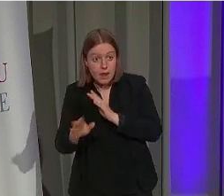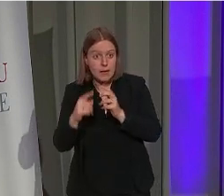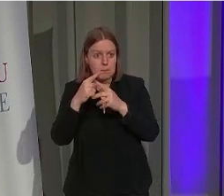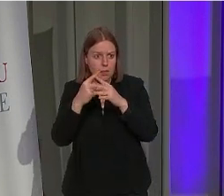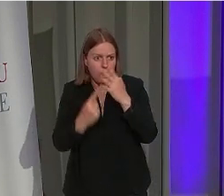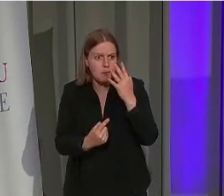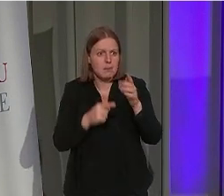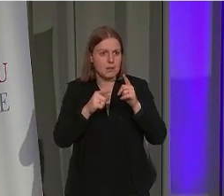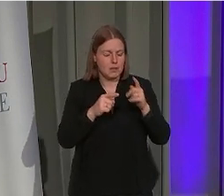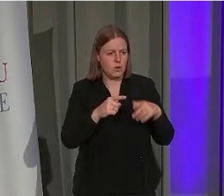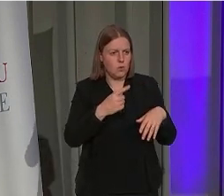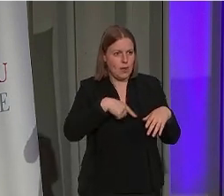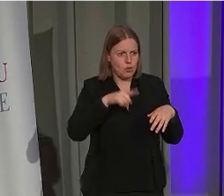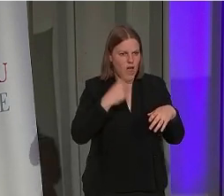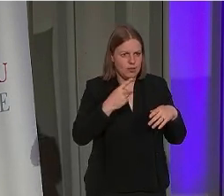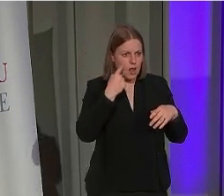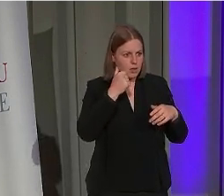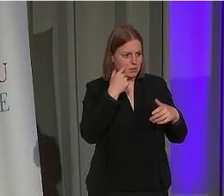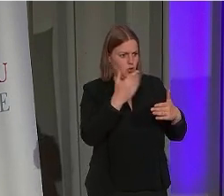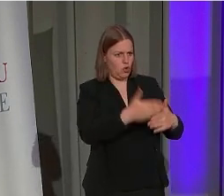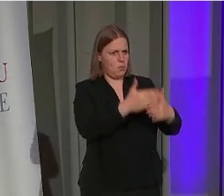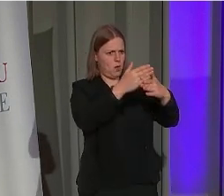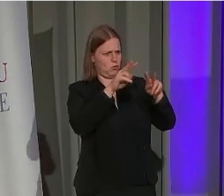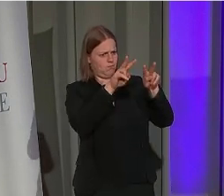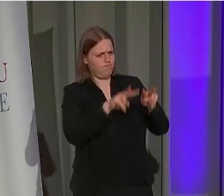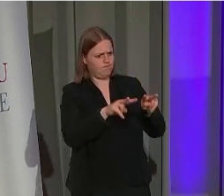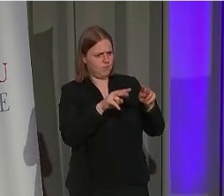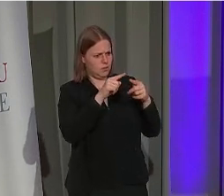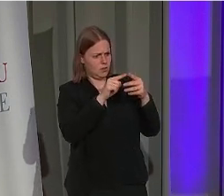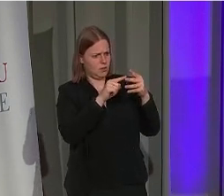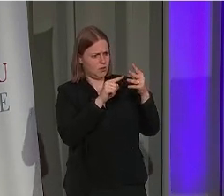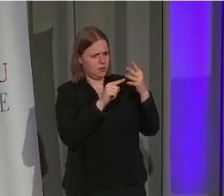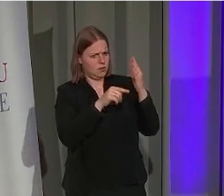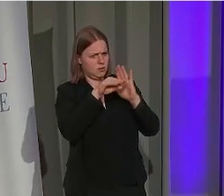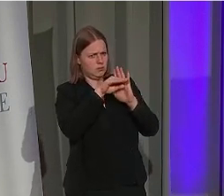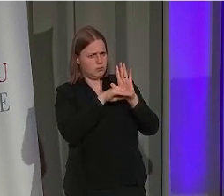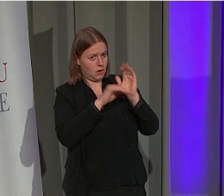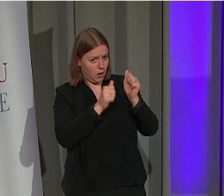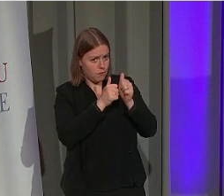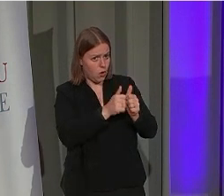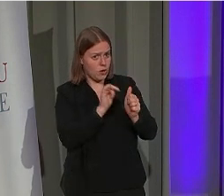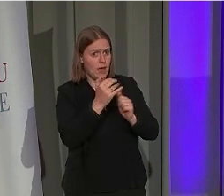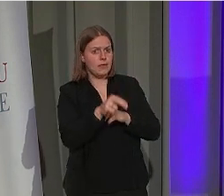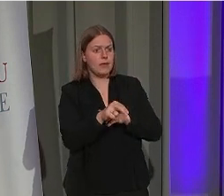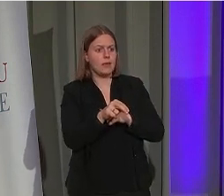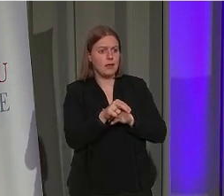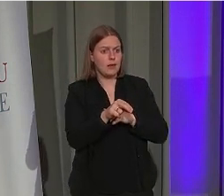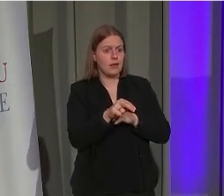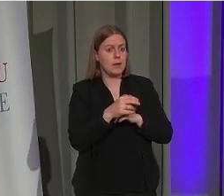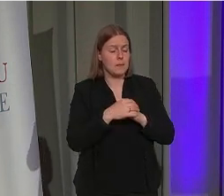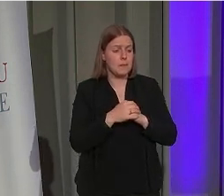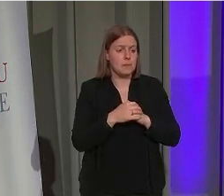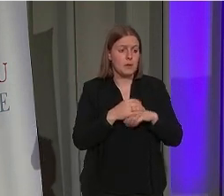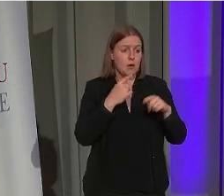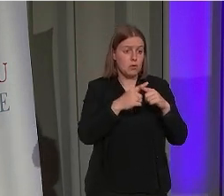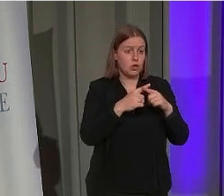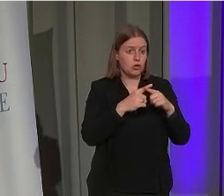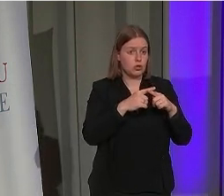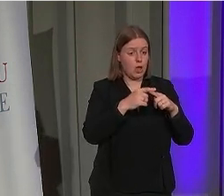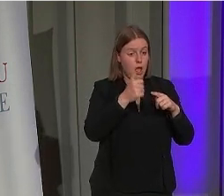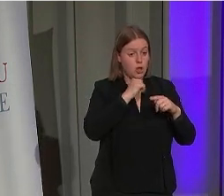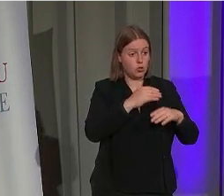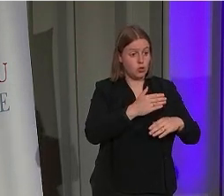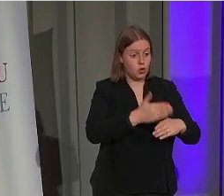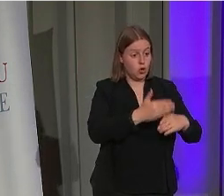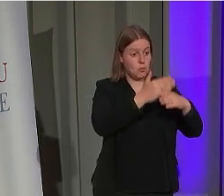fire, insulation, and so on. And is that feasible? That's a question that we always ask ourselves. On the other